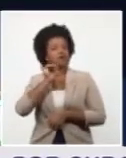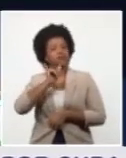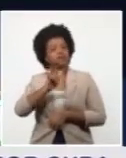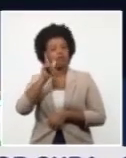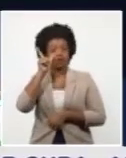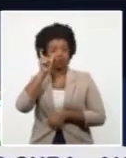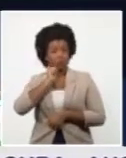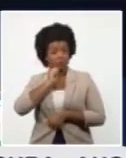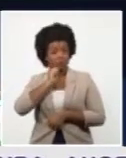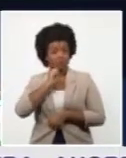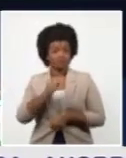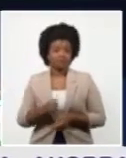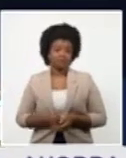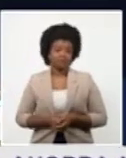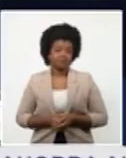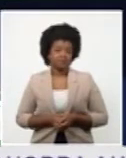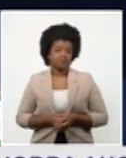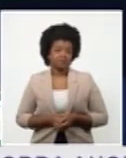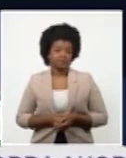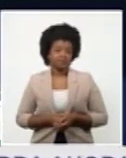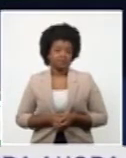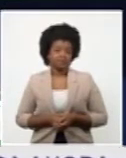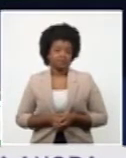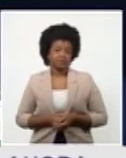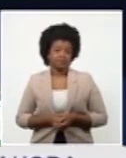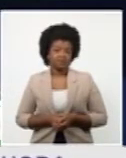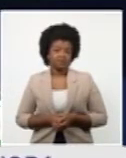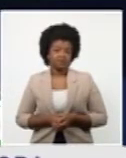133 people referred in previous briefings.